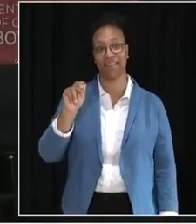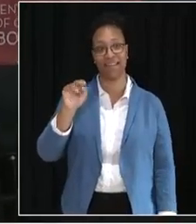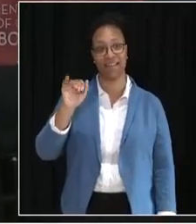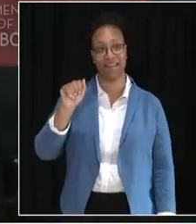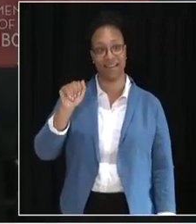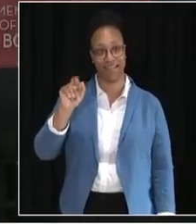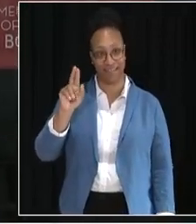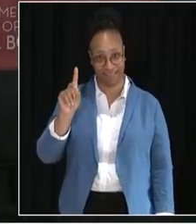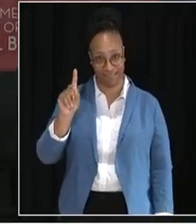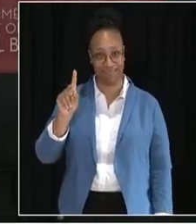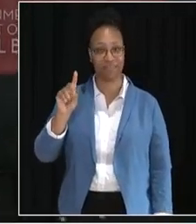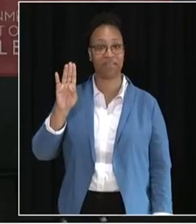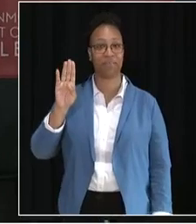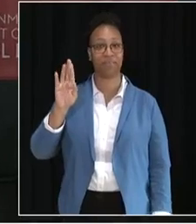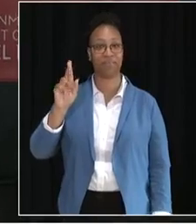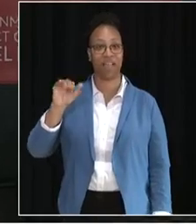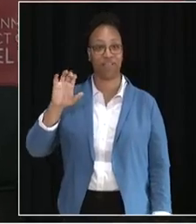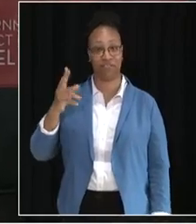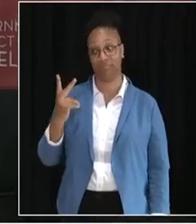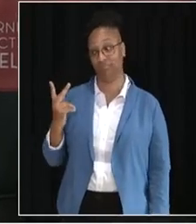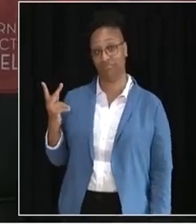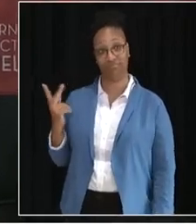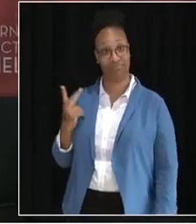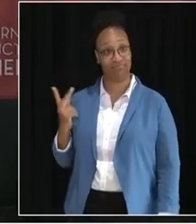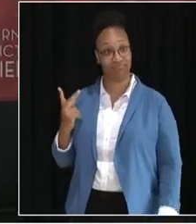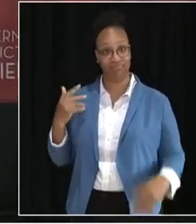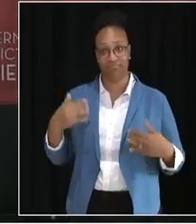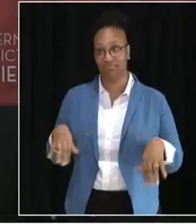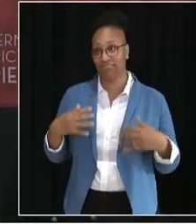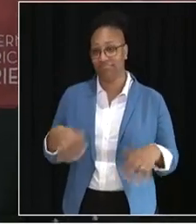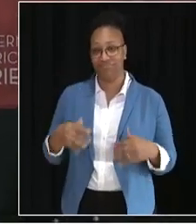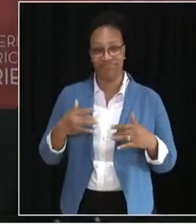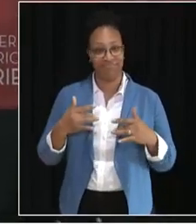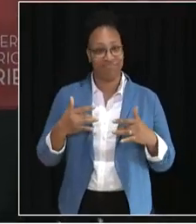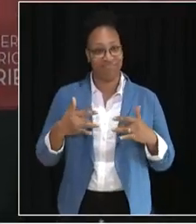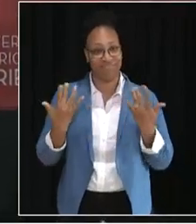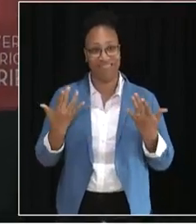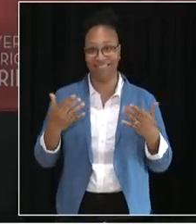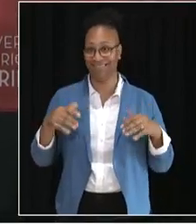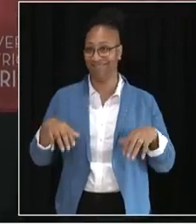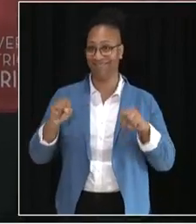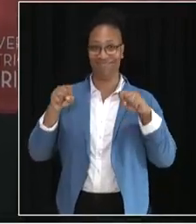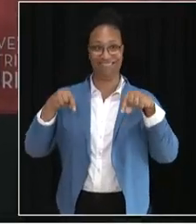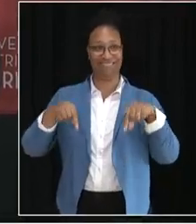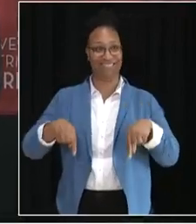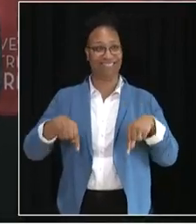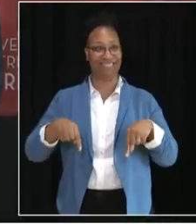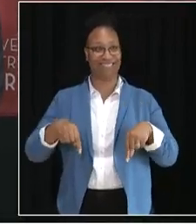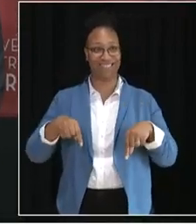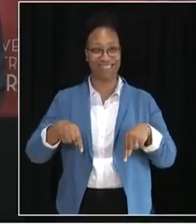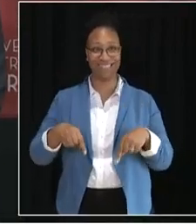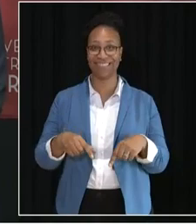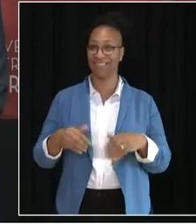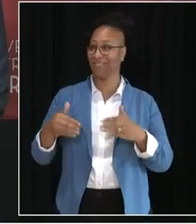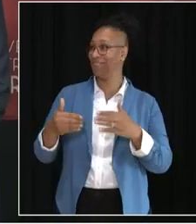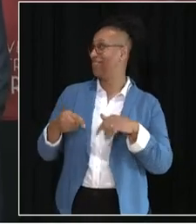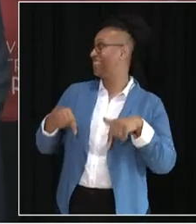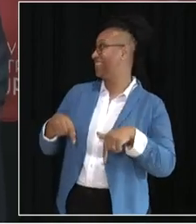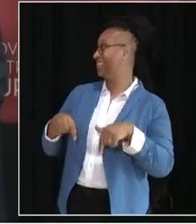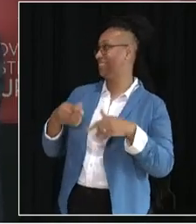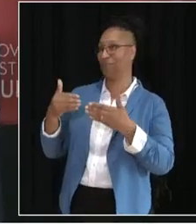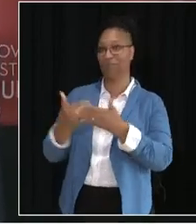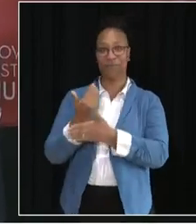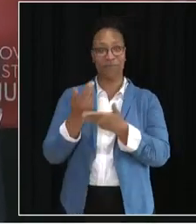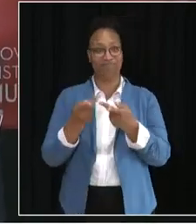Principal Anderson and I are grateful to host you all today to celebrate this wonderful new building. We have many people to thank for making